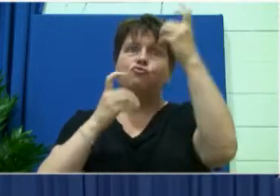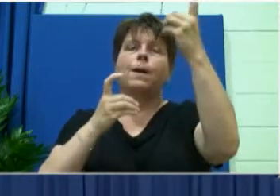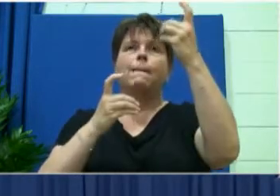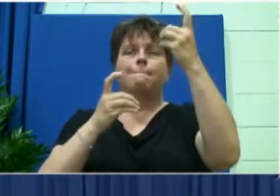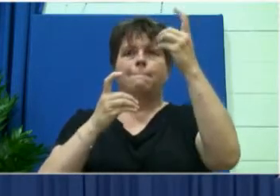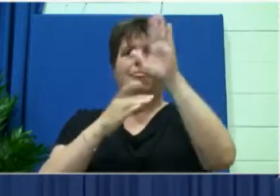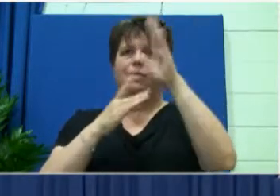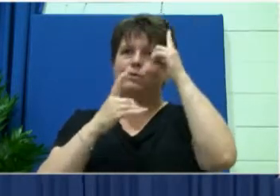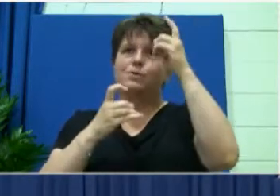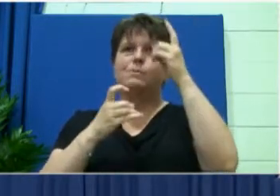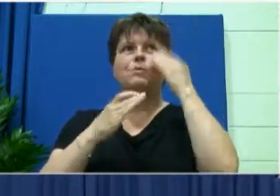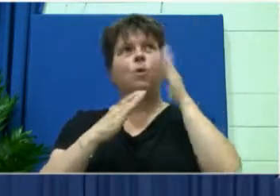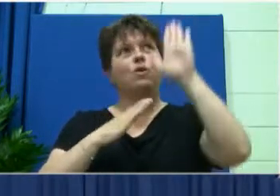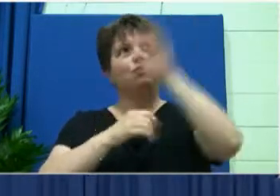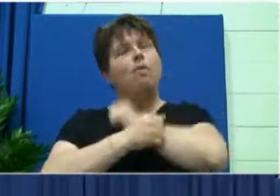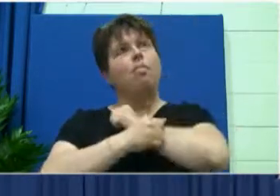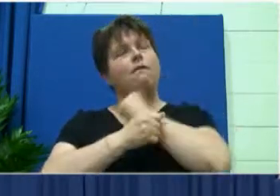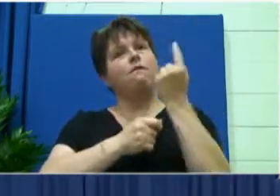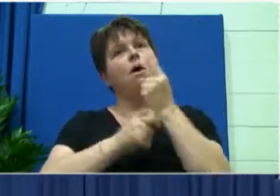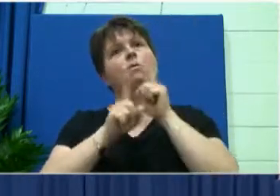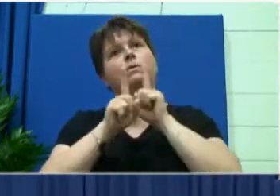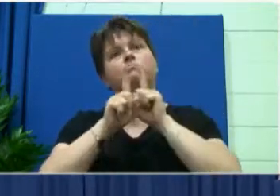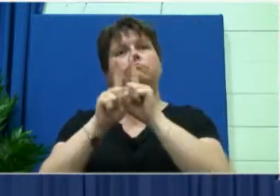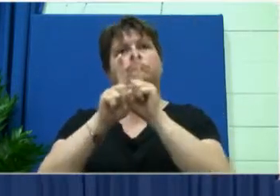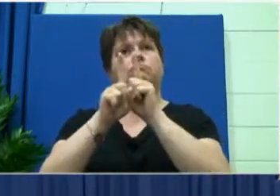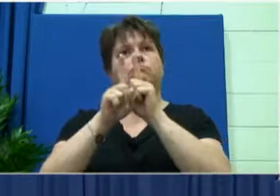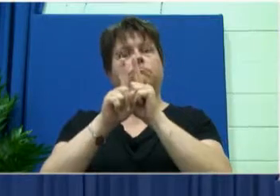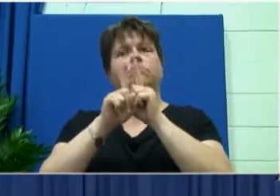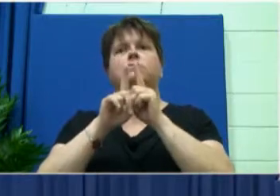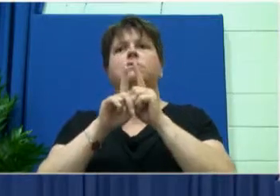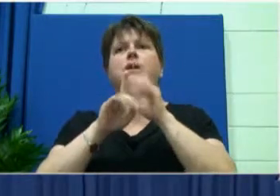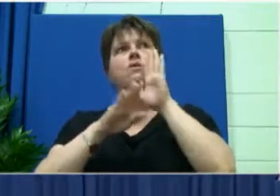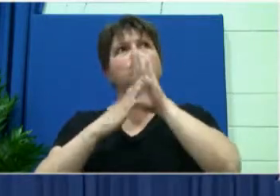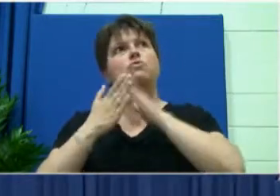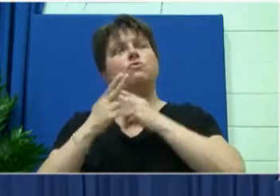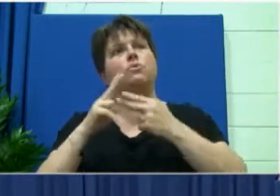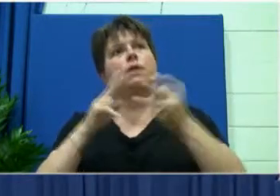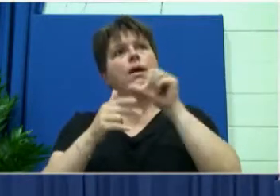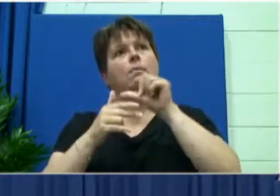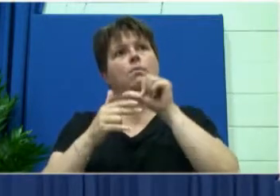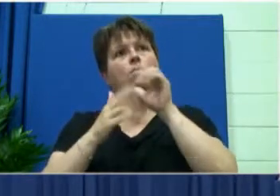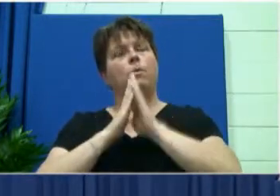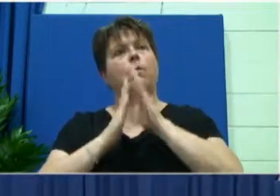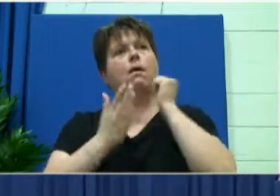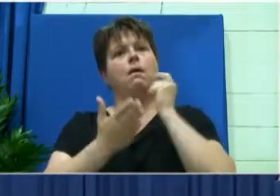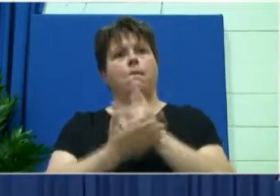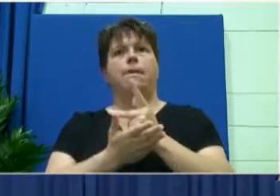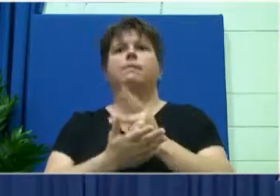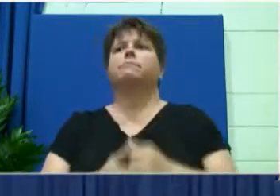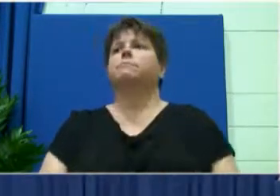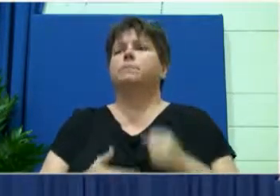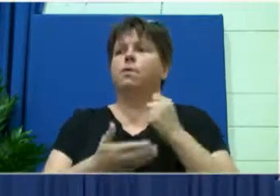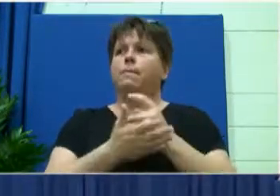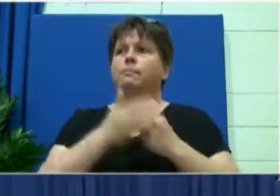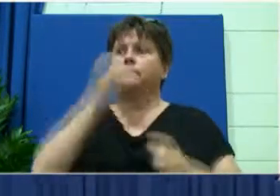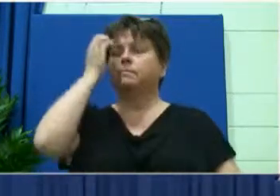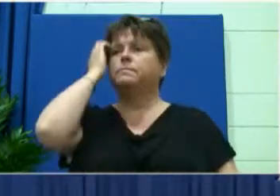dreams, knowing that your love always walks with them. And it's in your name we pray. Amen.